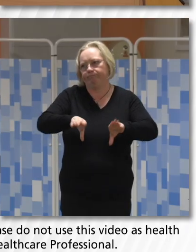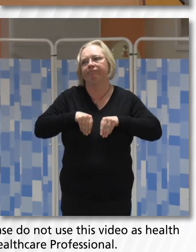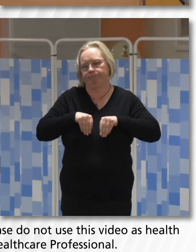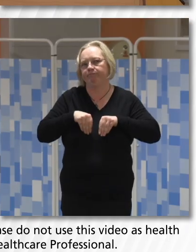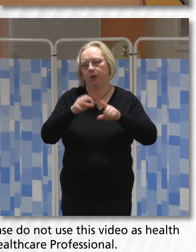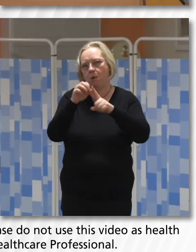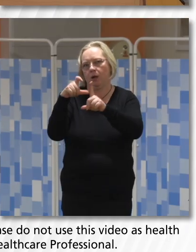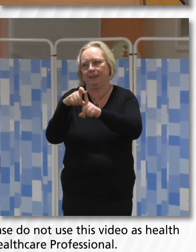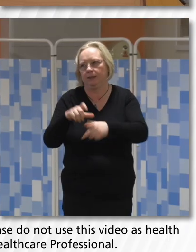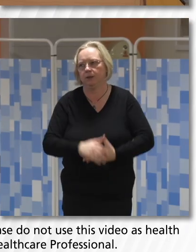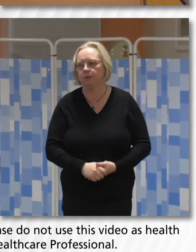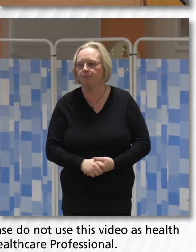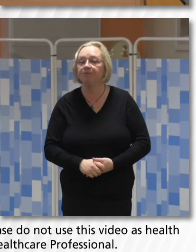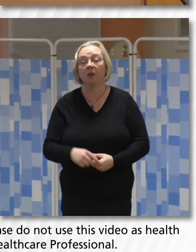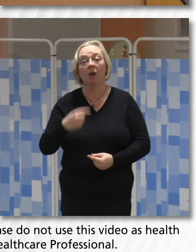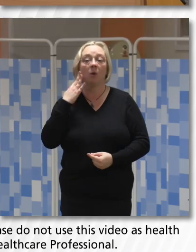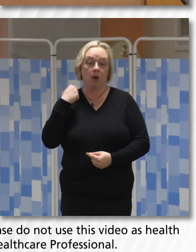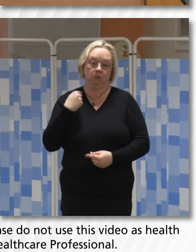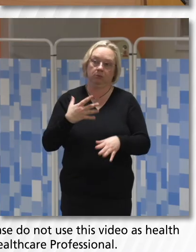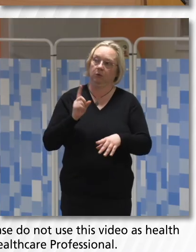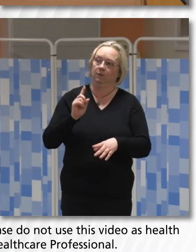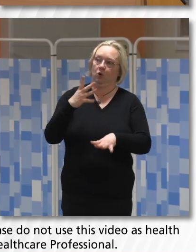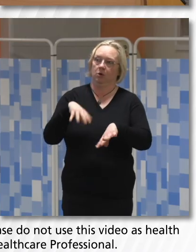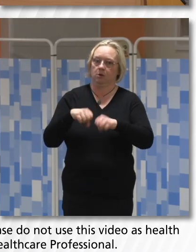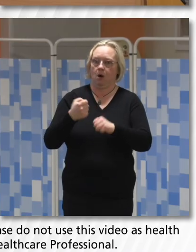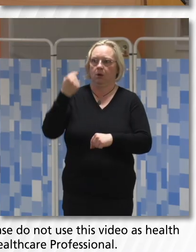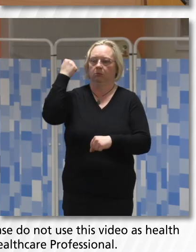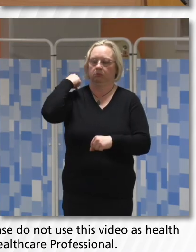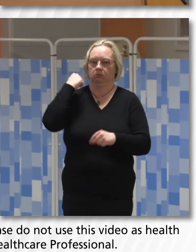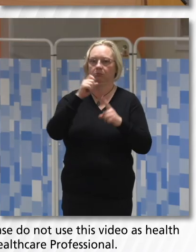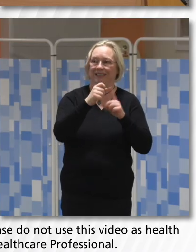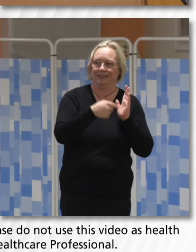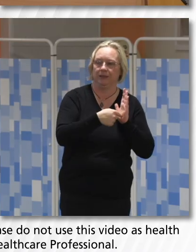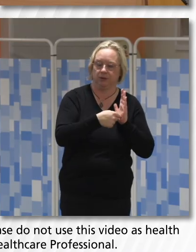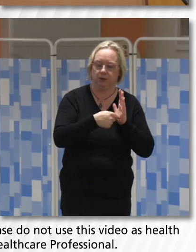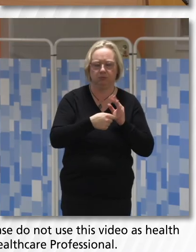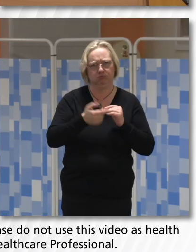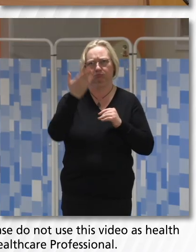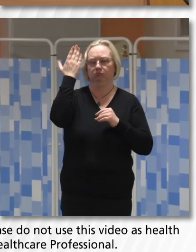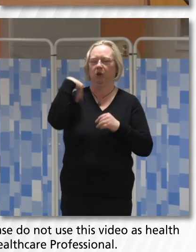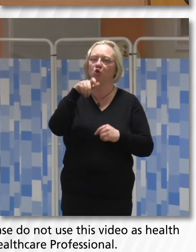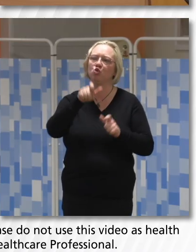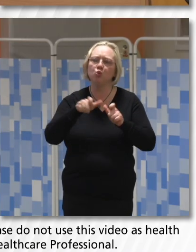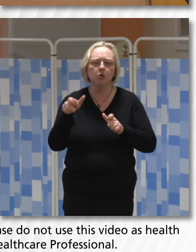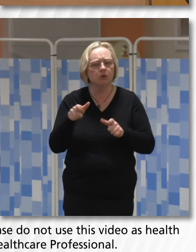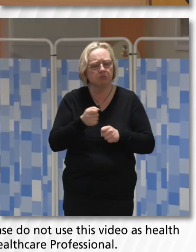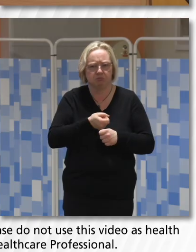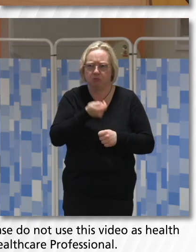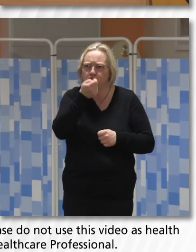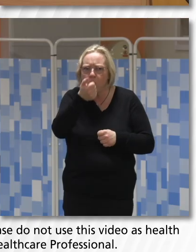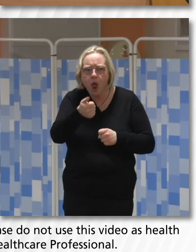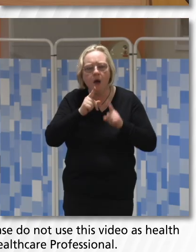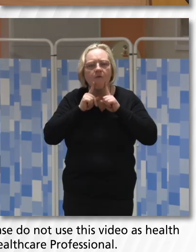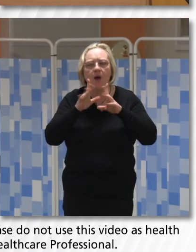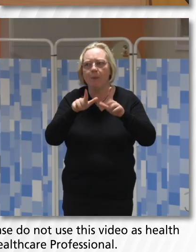when I first started out as a physiotherapist, even as a student, hardly anybody famous had